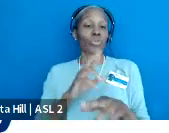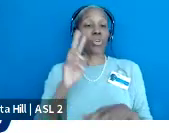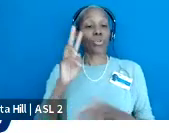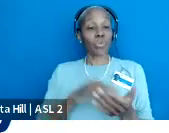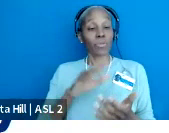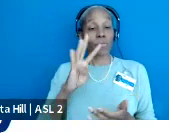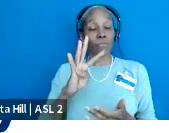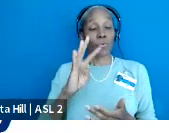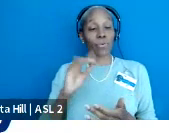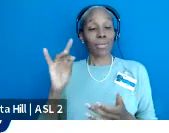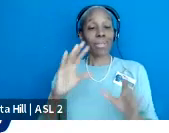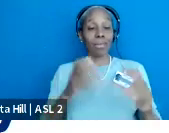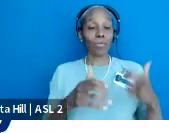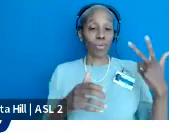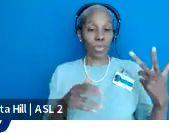2,408 were category three,